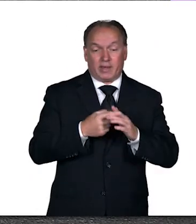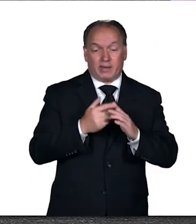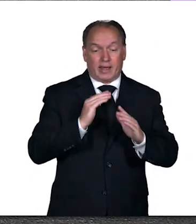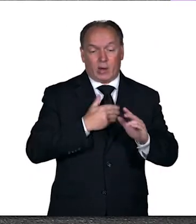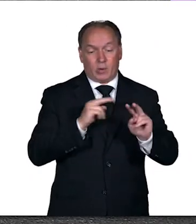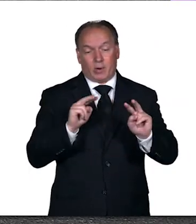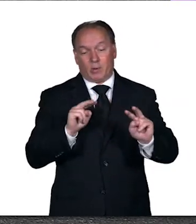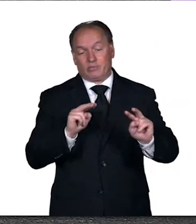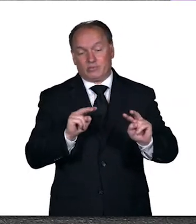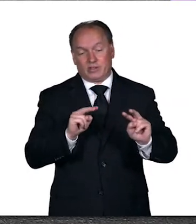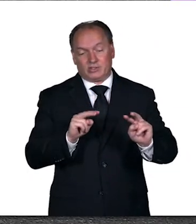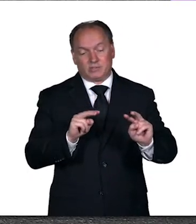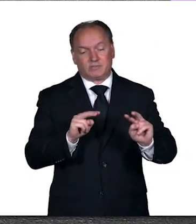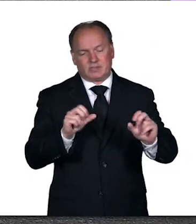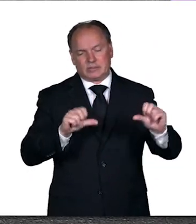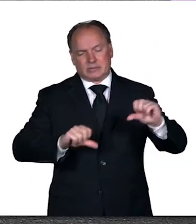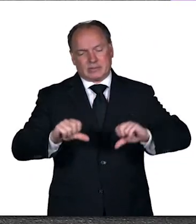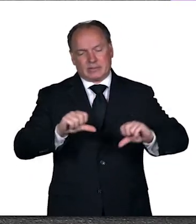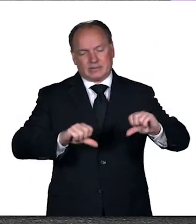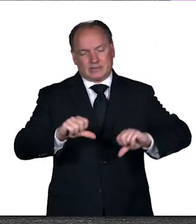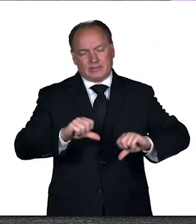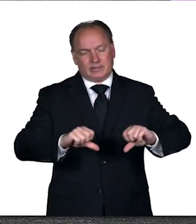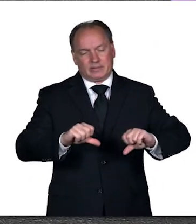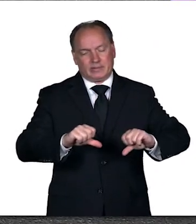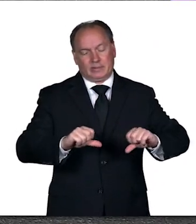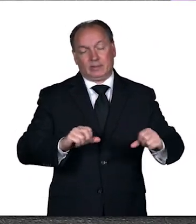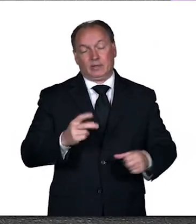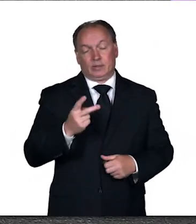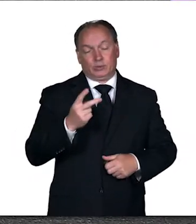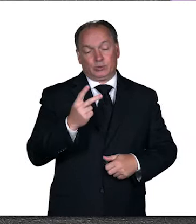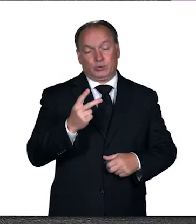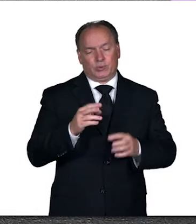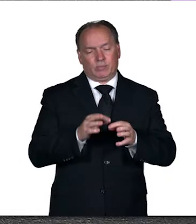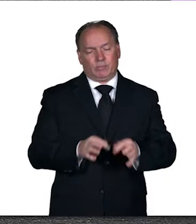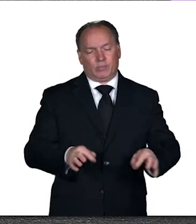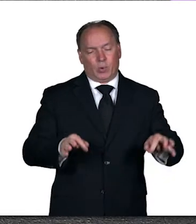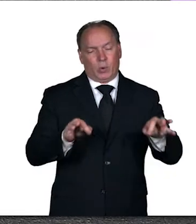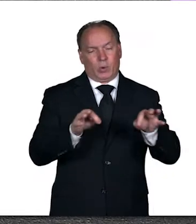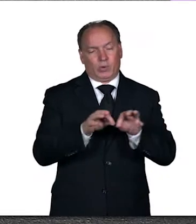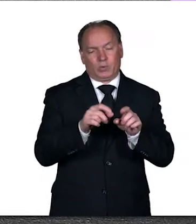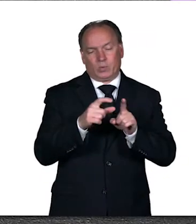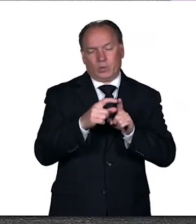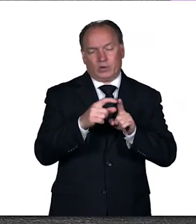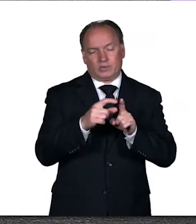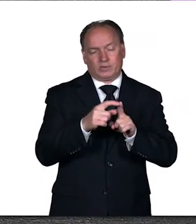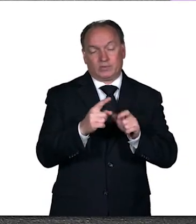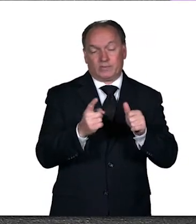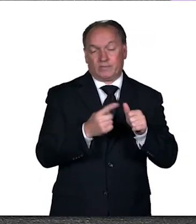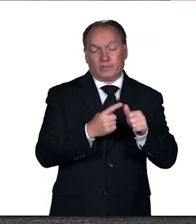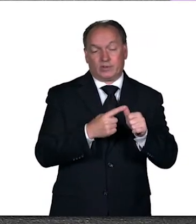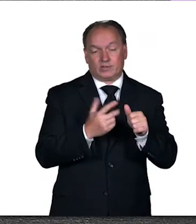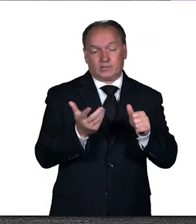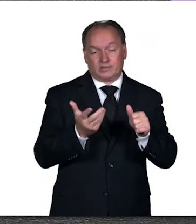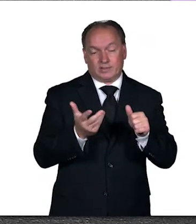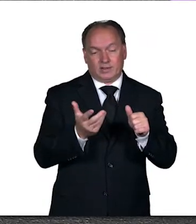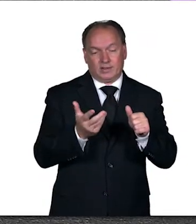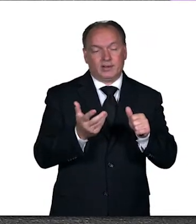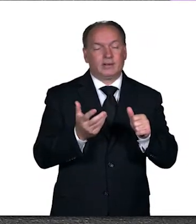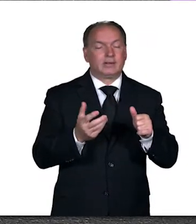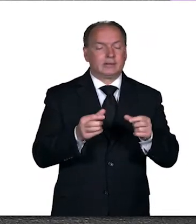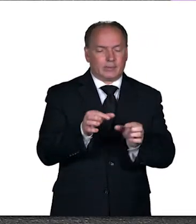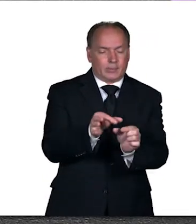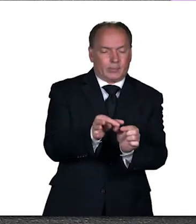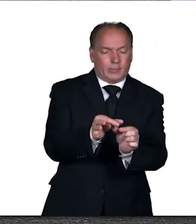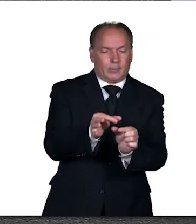our observations, we have to talk about 2 important vocabulary words. Our first is the